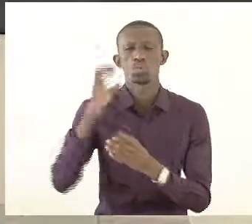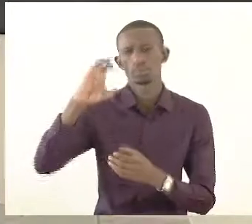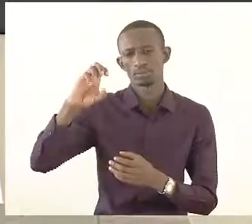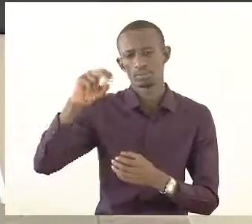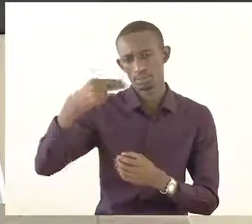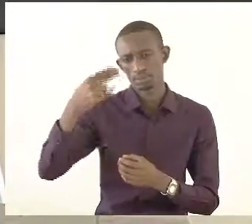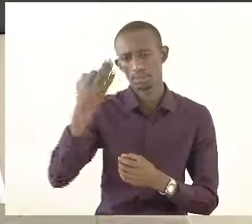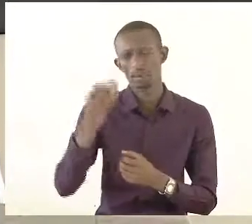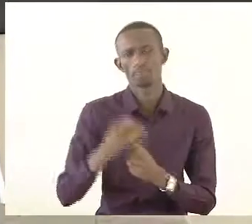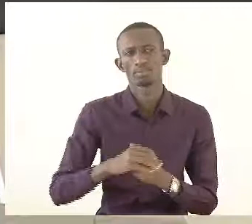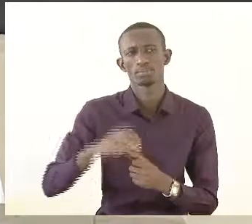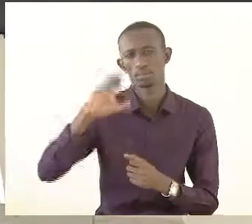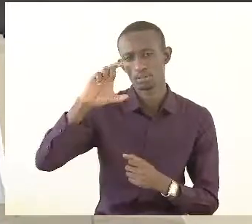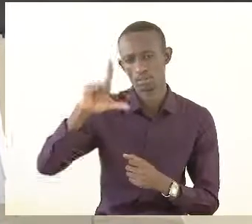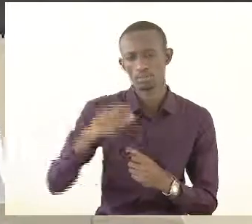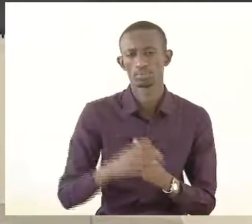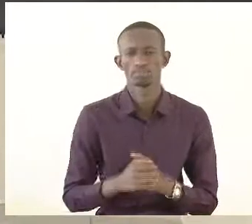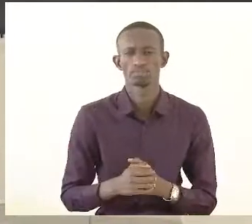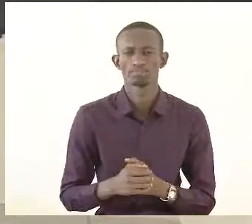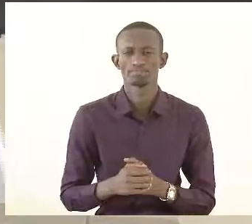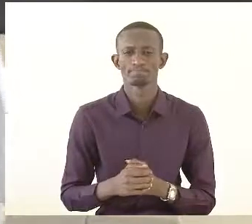CH3Cl, if we add